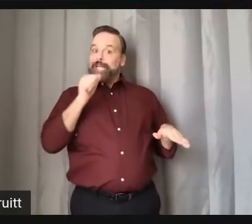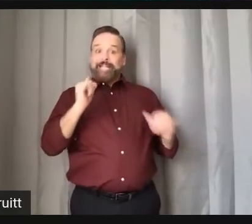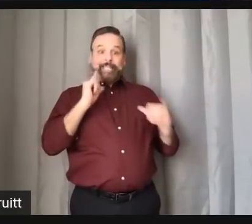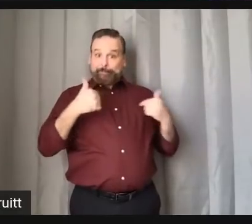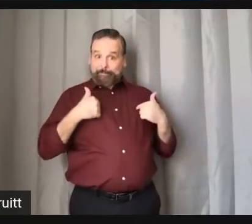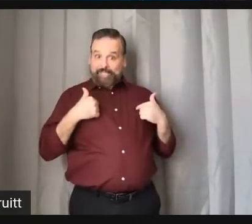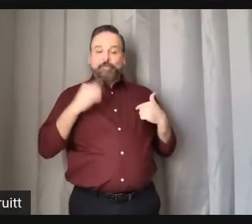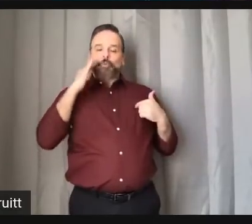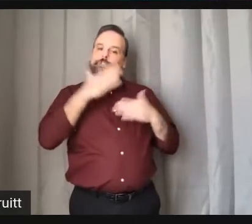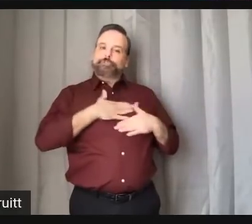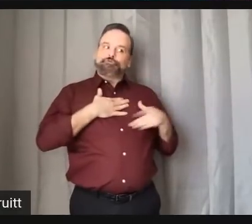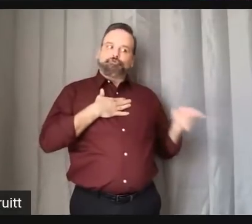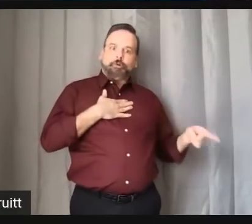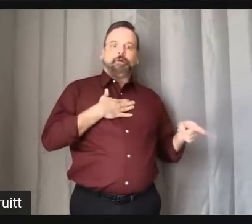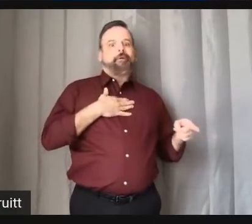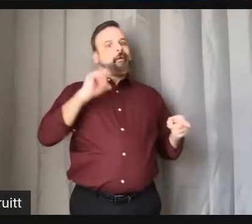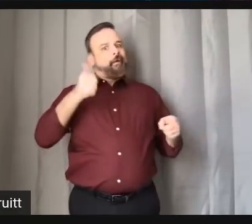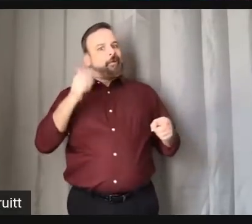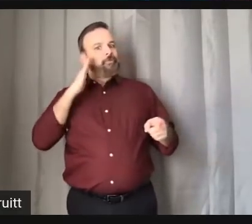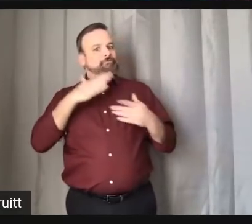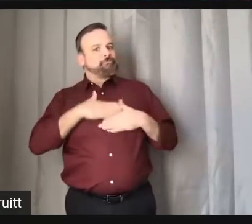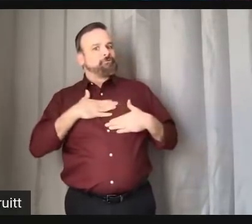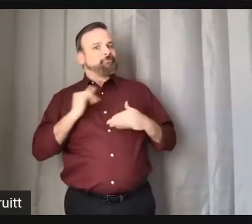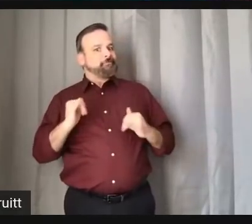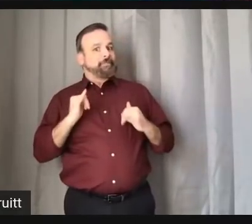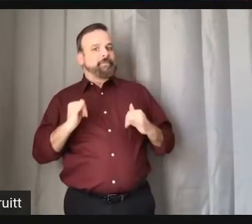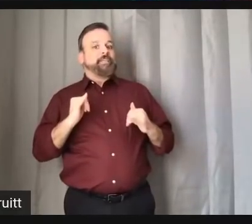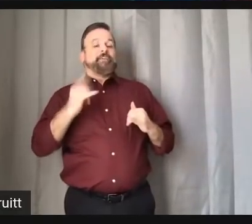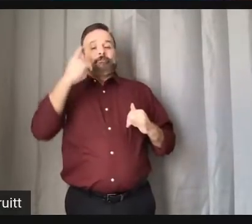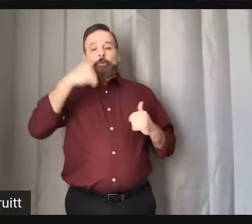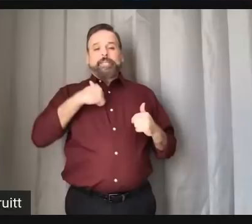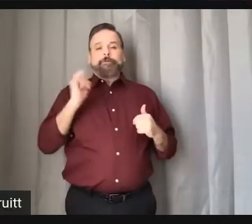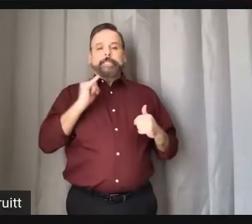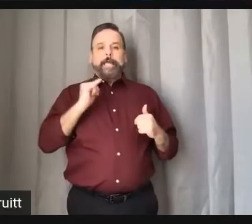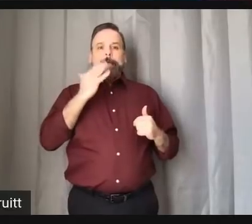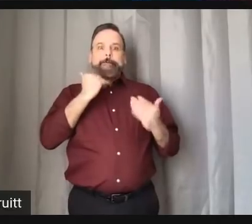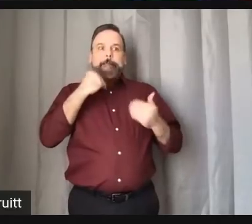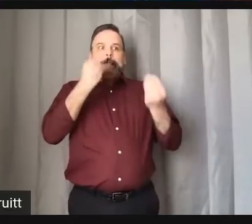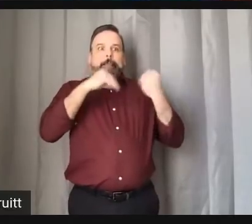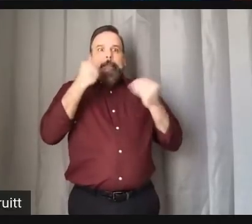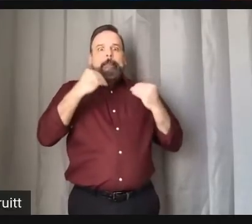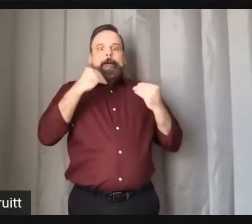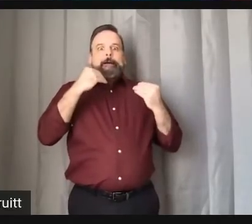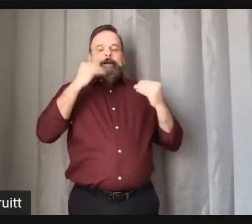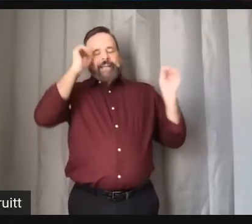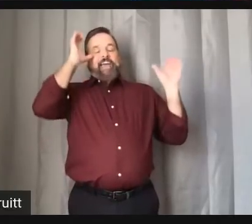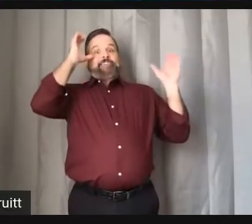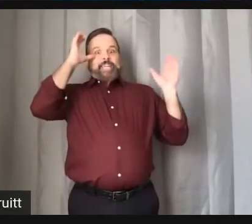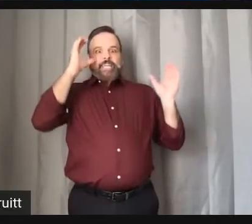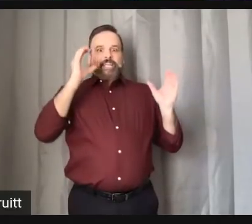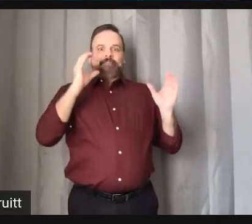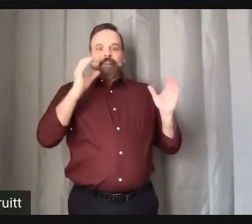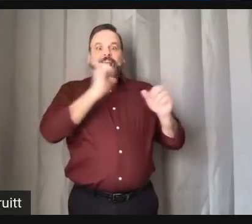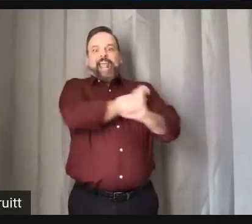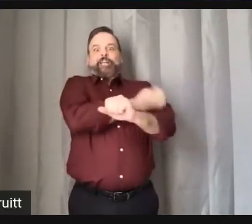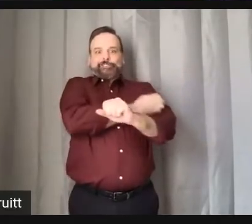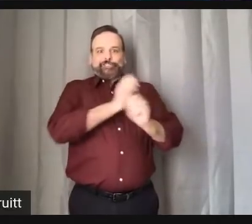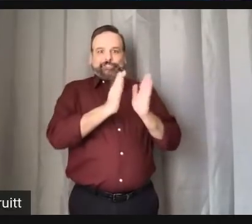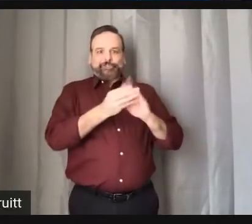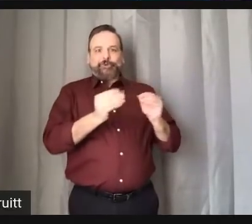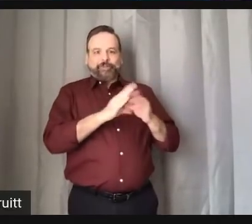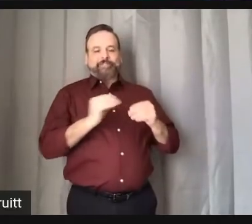I was at about it. It was like a little more of a sugar rush and a little more caffeine. And that's what it is.